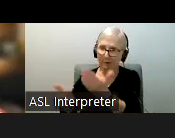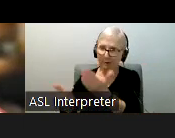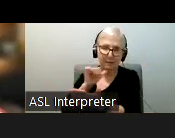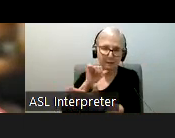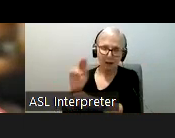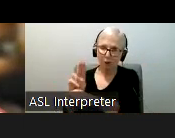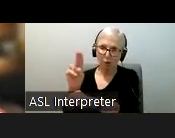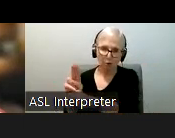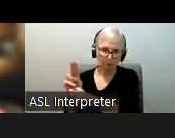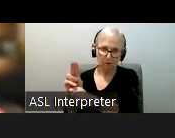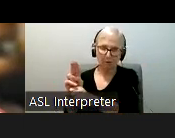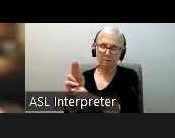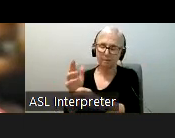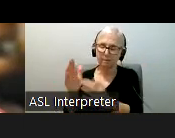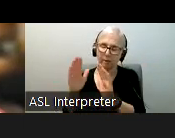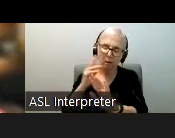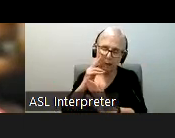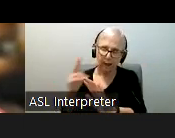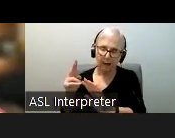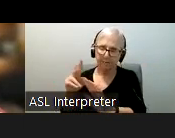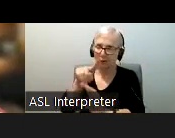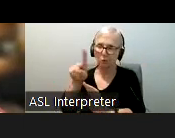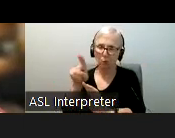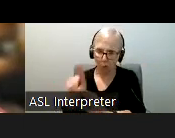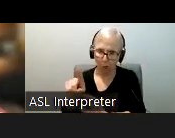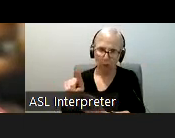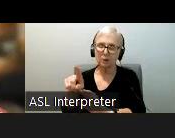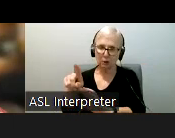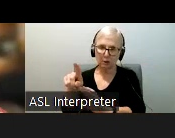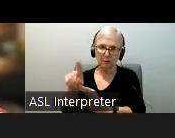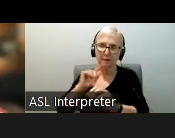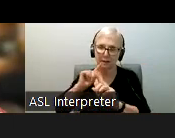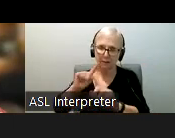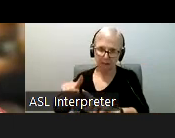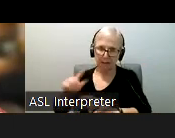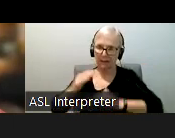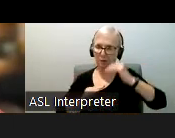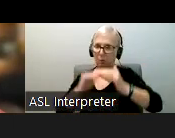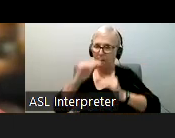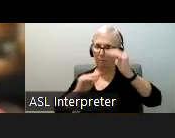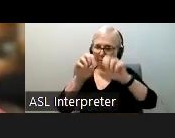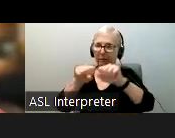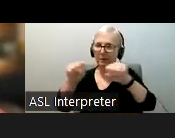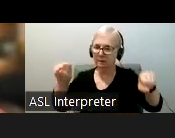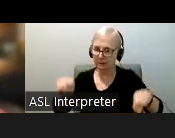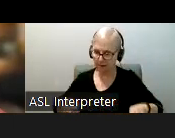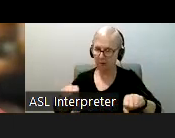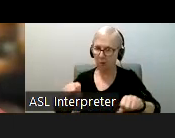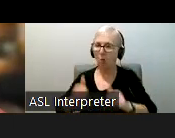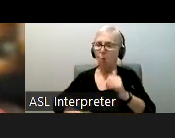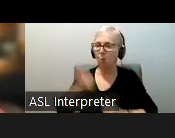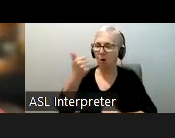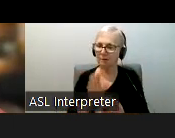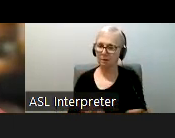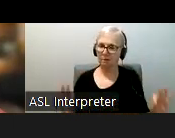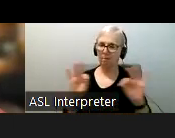think some of those are really questions that need to be answered as we're building out the system. What is the most